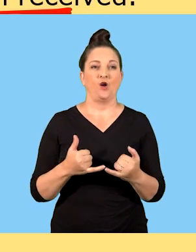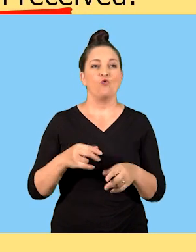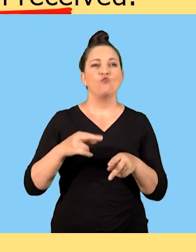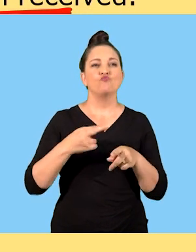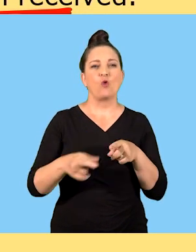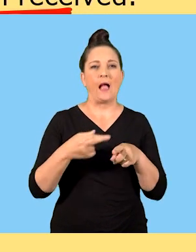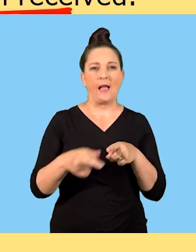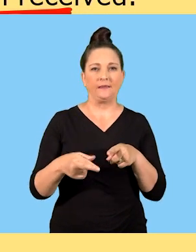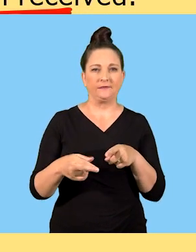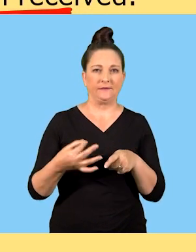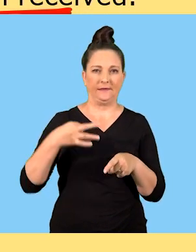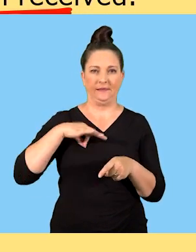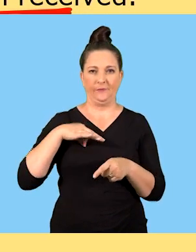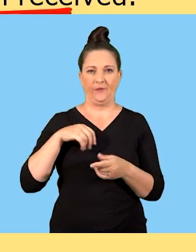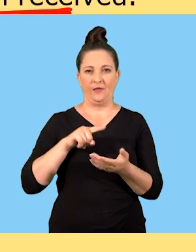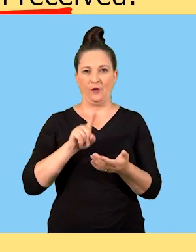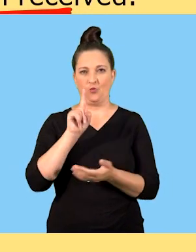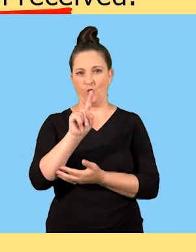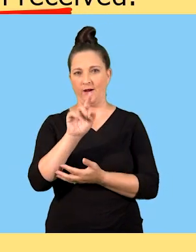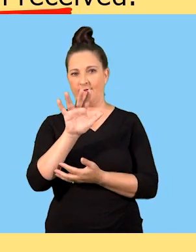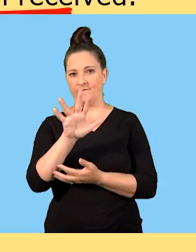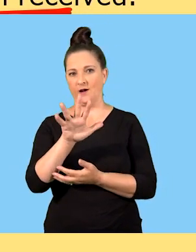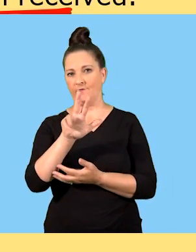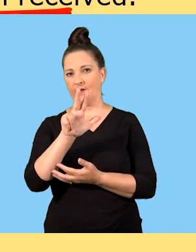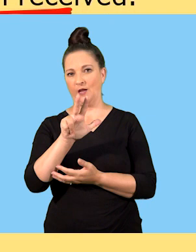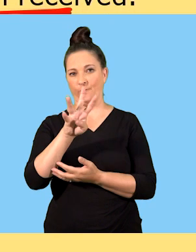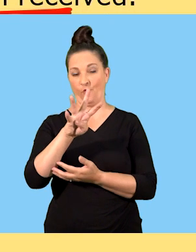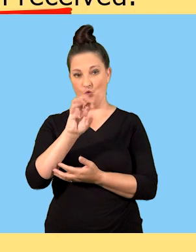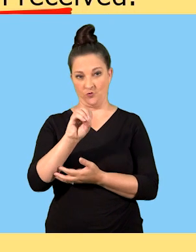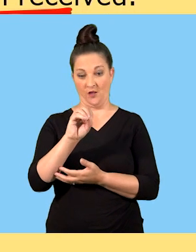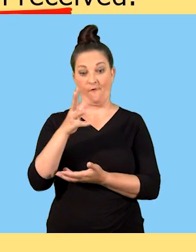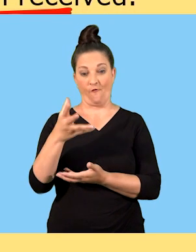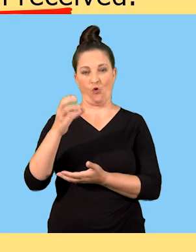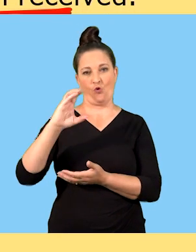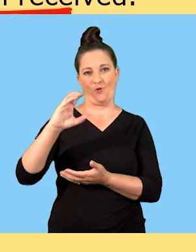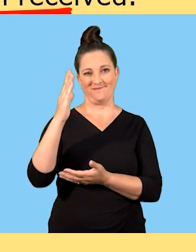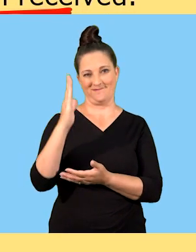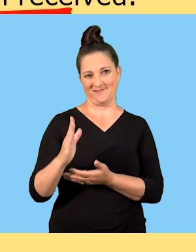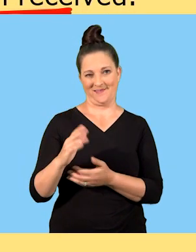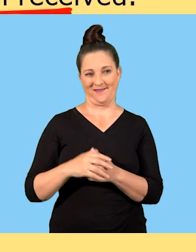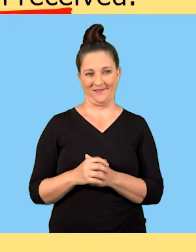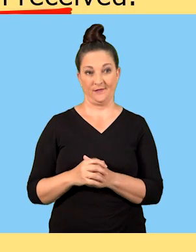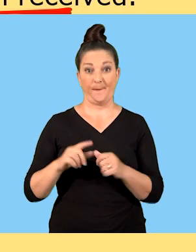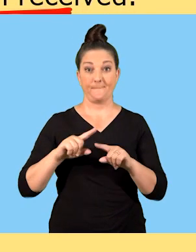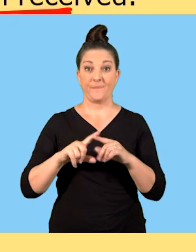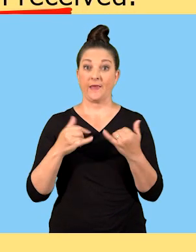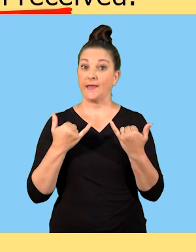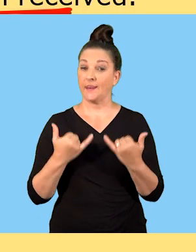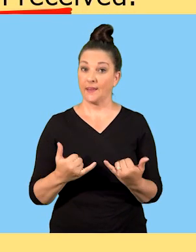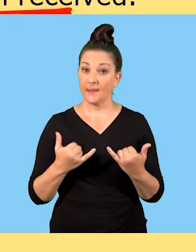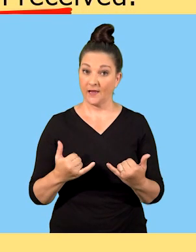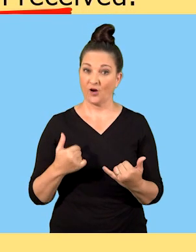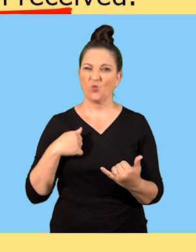we have rent income, 15,840 on the credit side. What we want to do is to